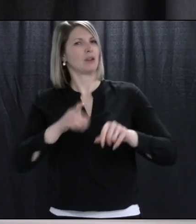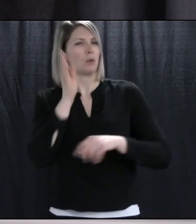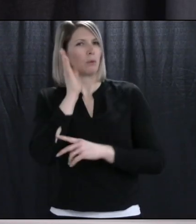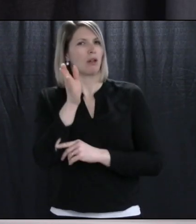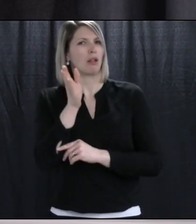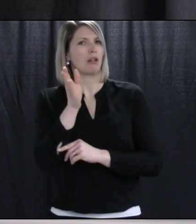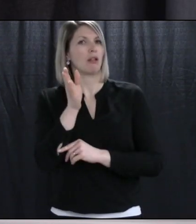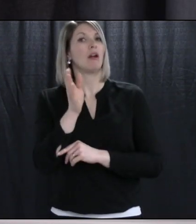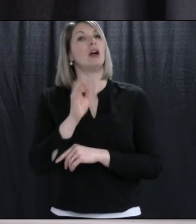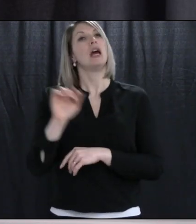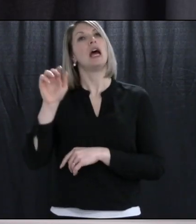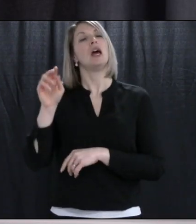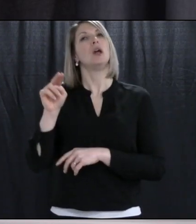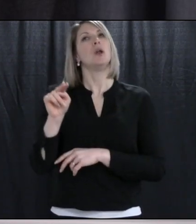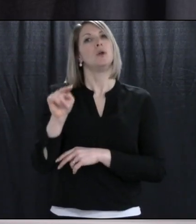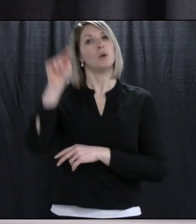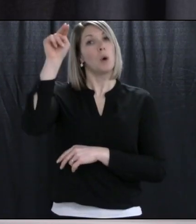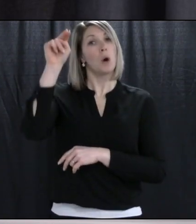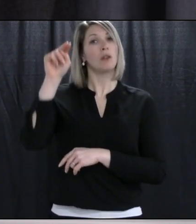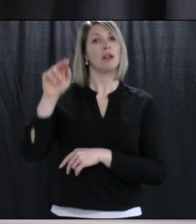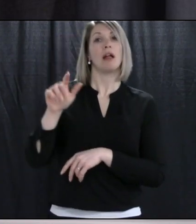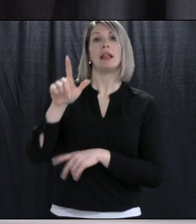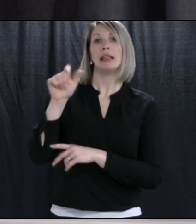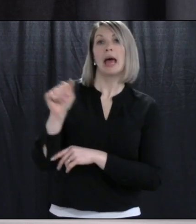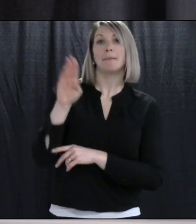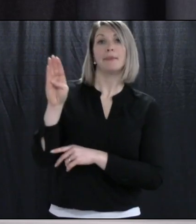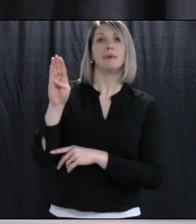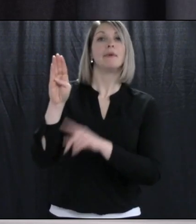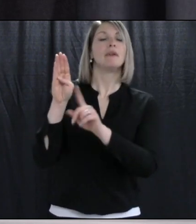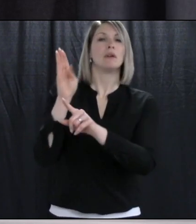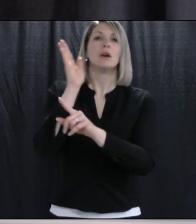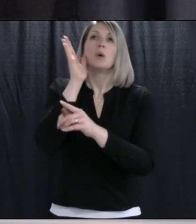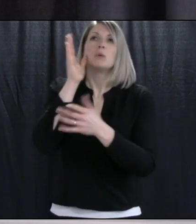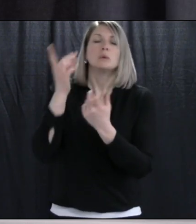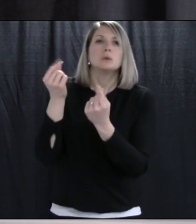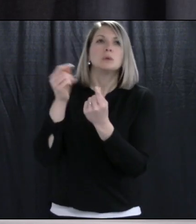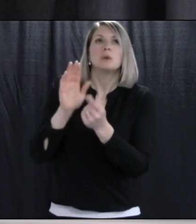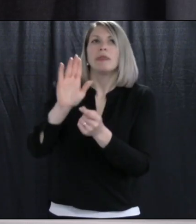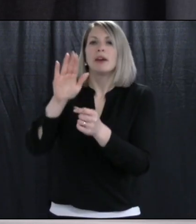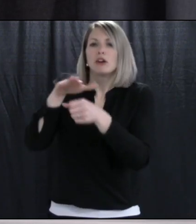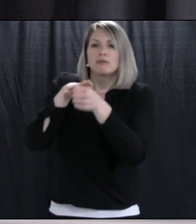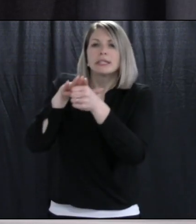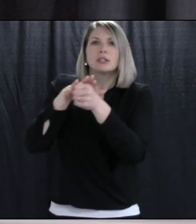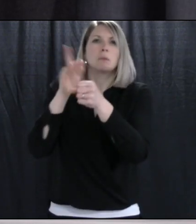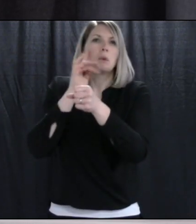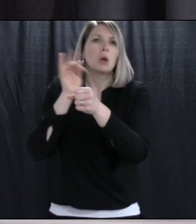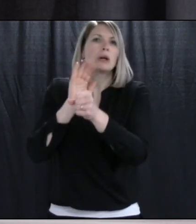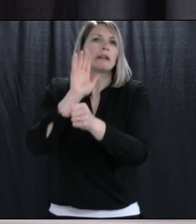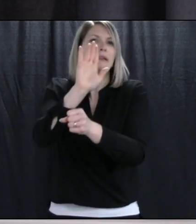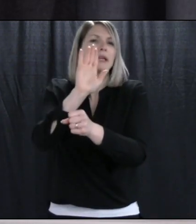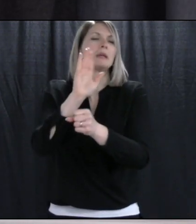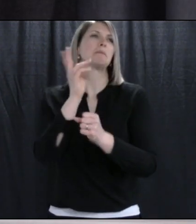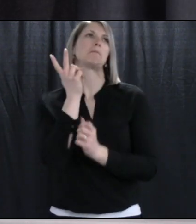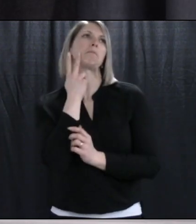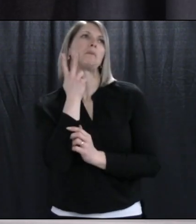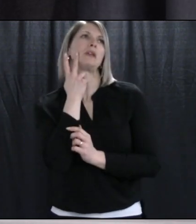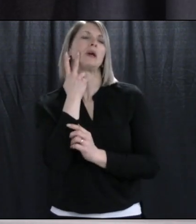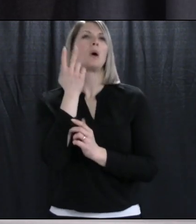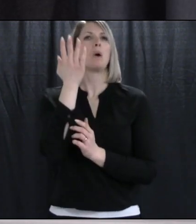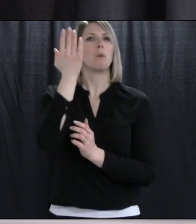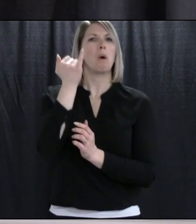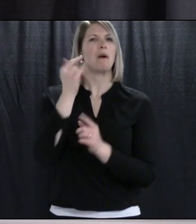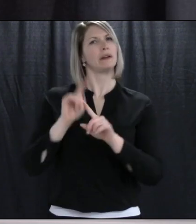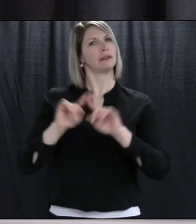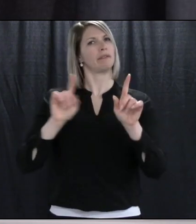province, may opt to do things slightly differently, simply to reflect their geography and not surprisingly, the weather. These